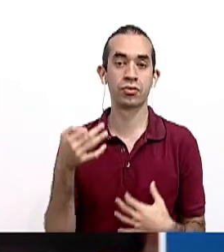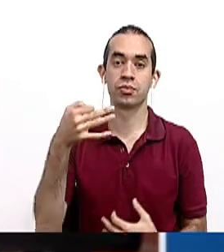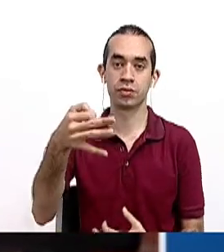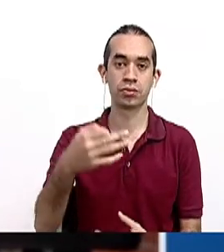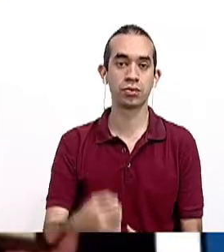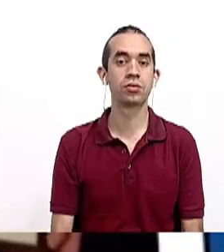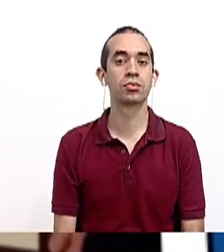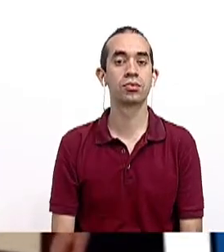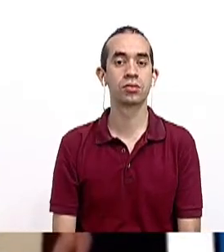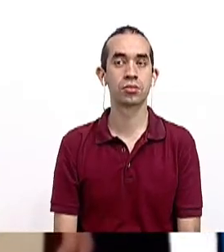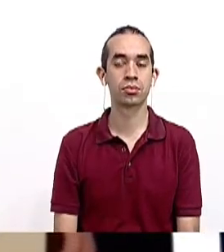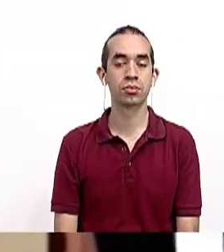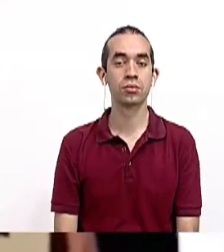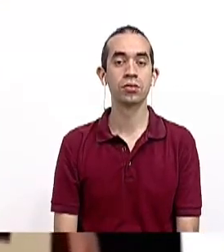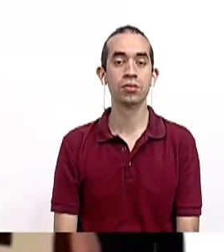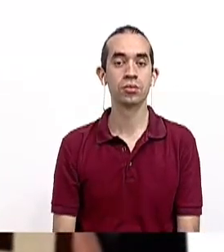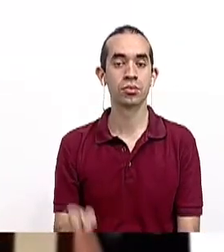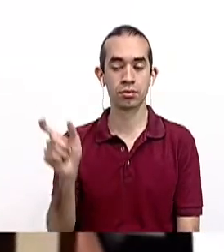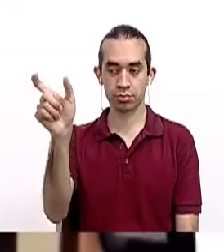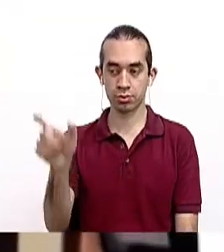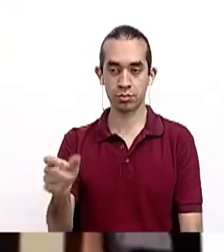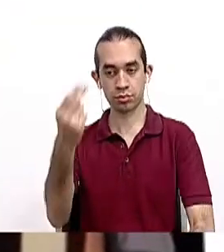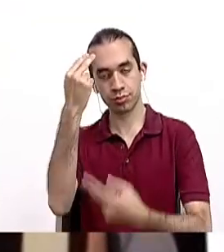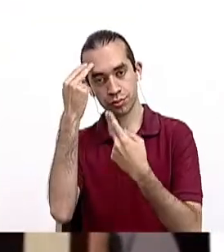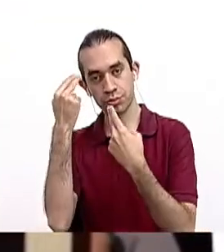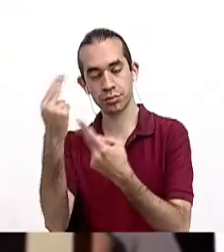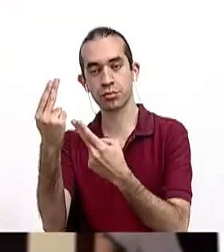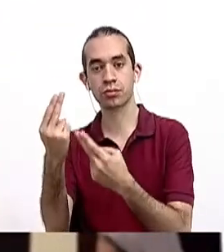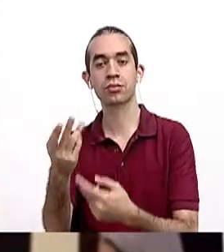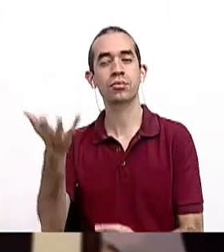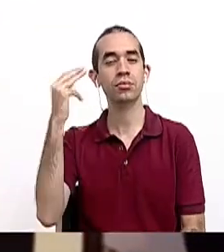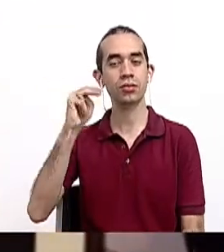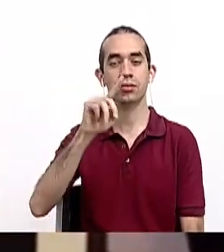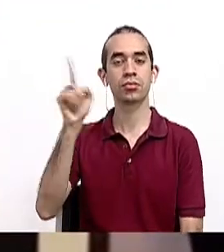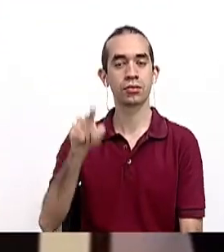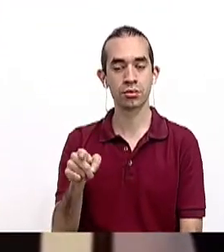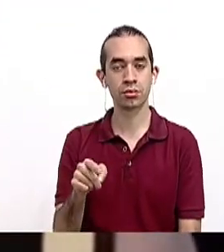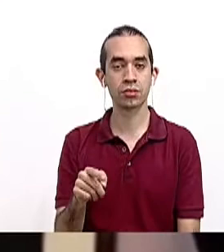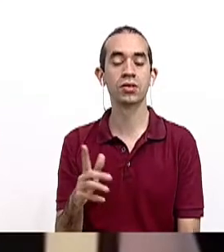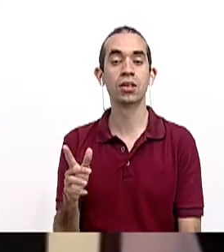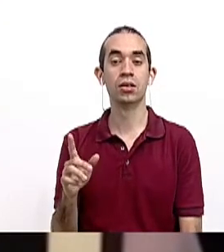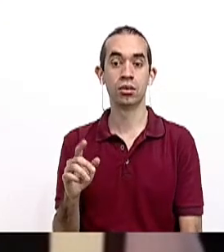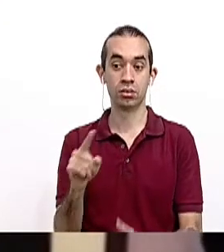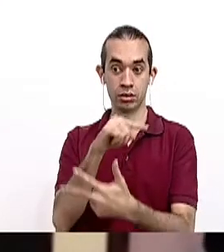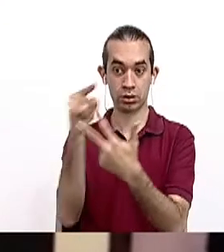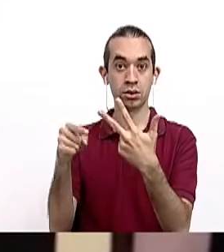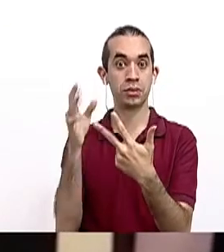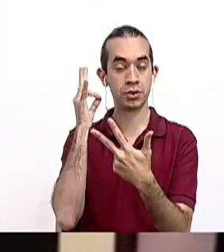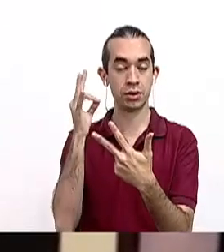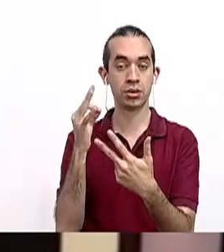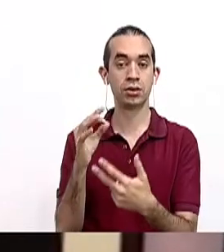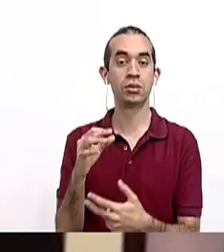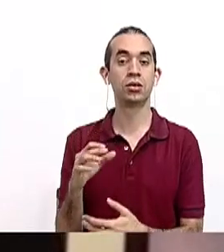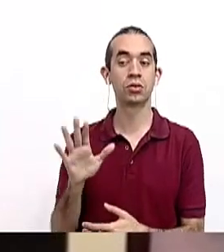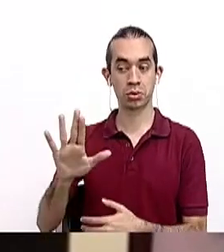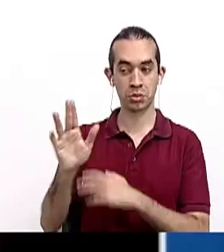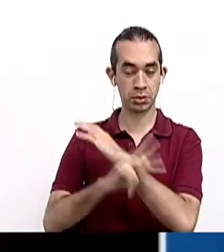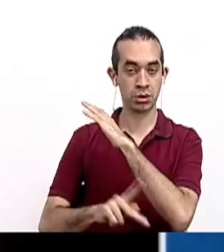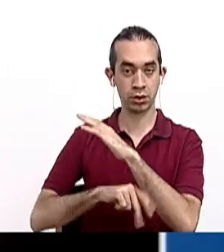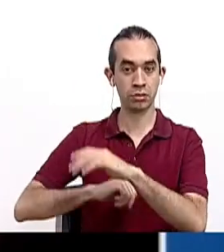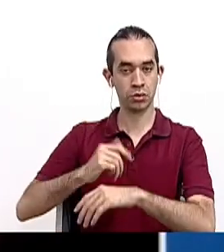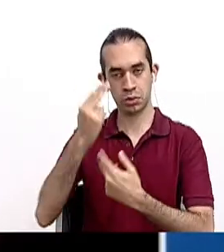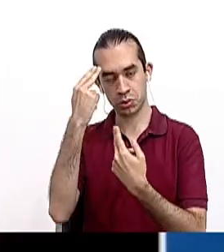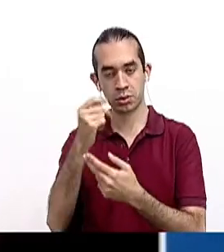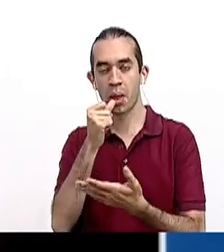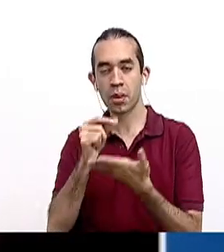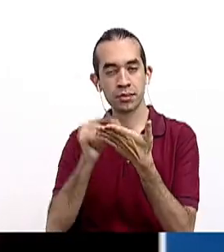day. She too is a source of inspiration. In March, she was among 3 women that her native country honored with postage stamps. She'd